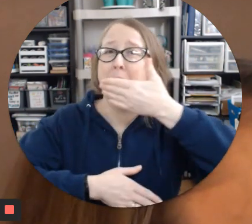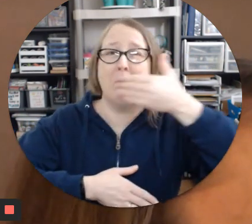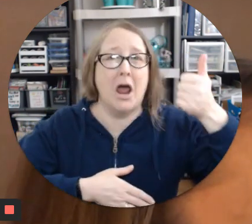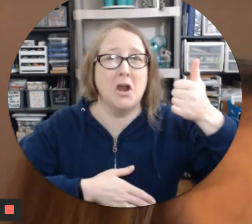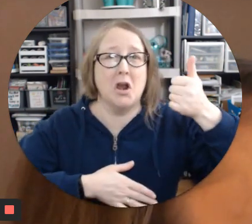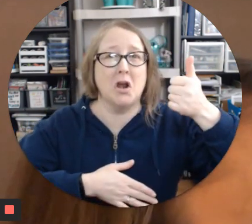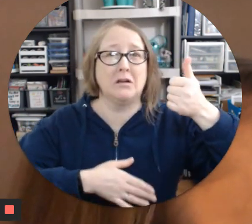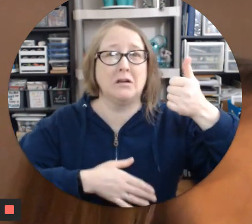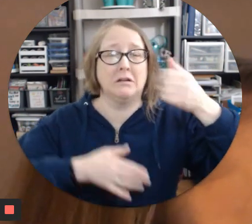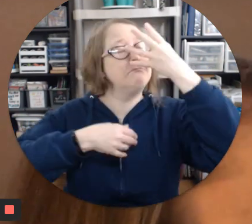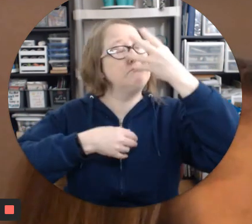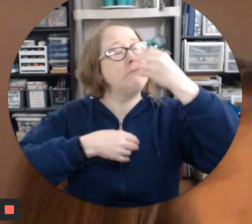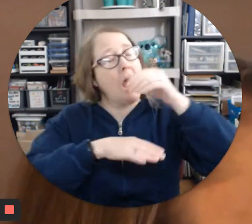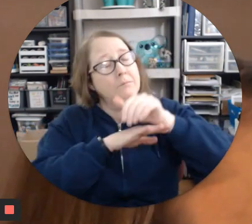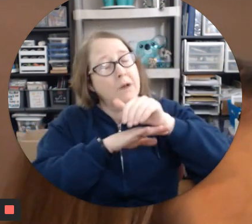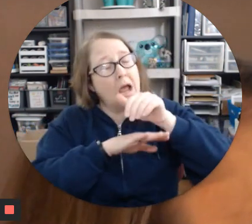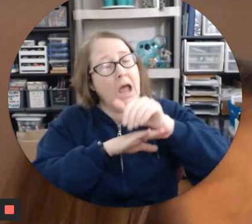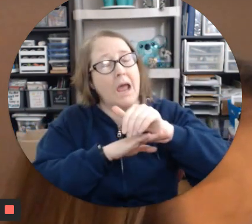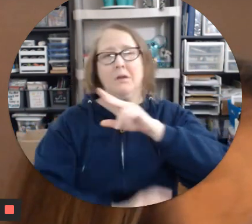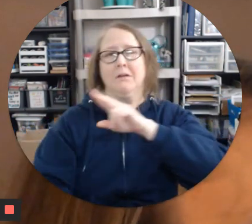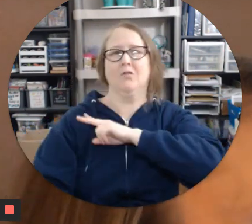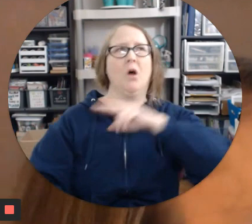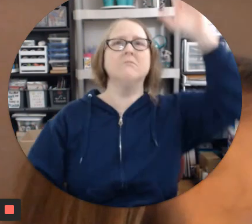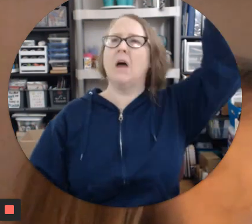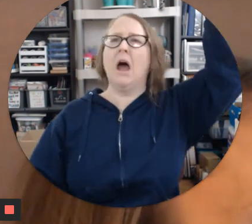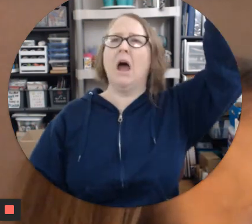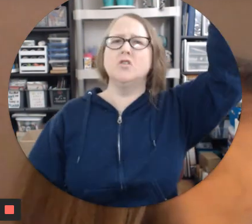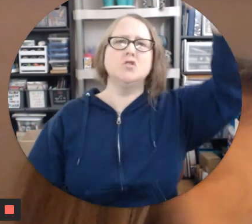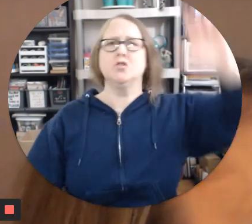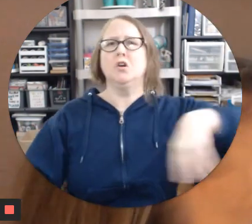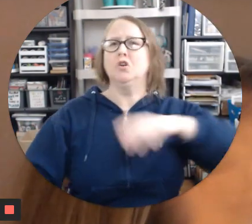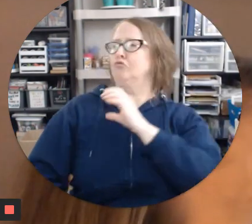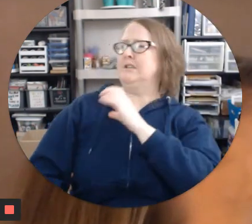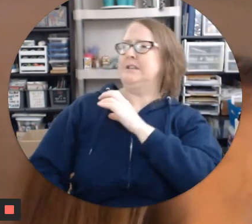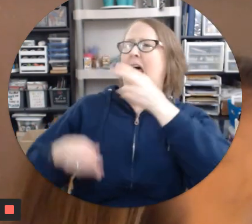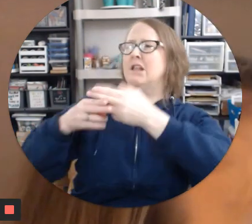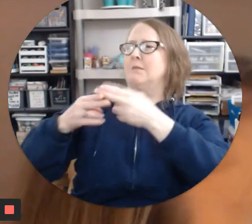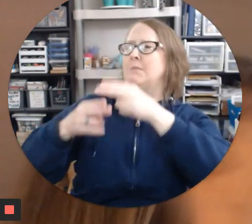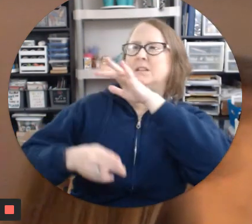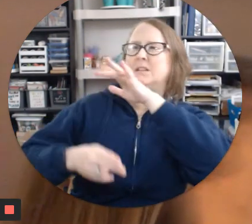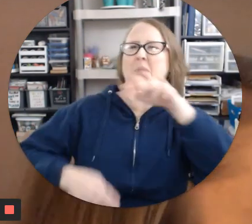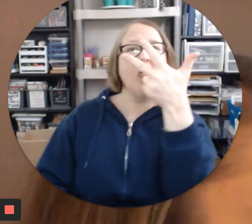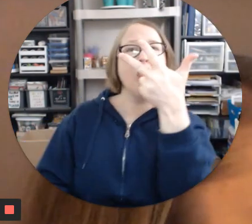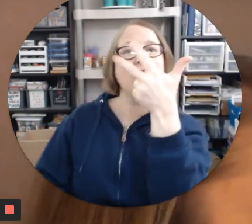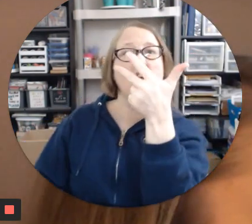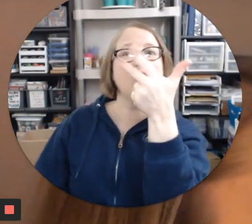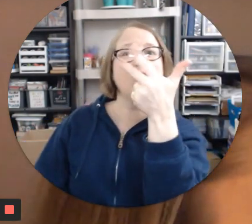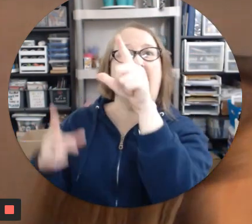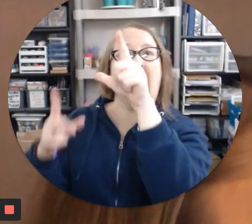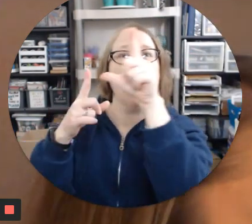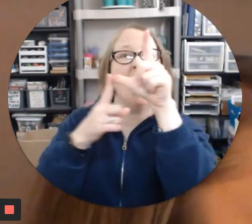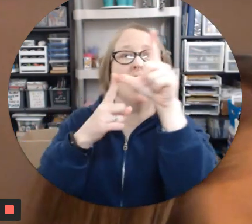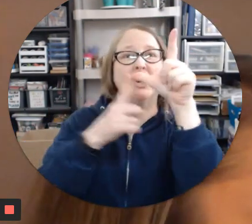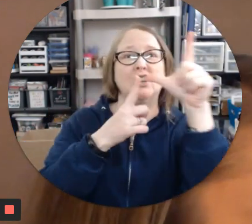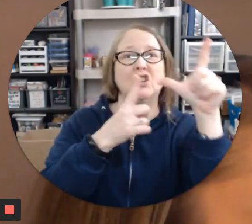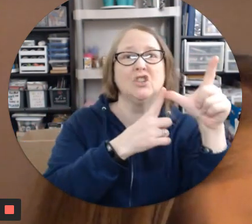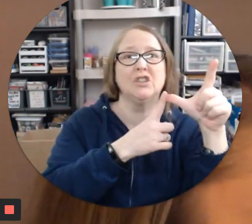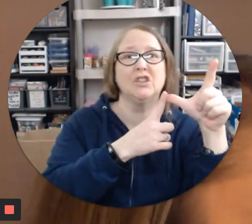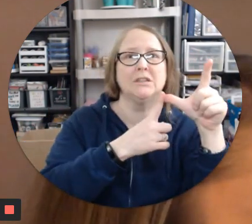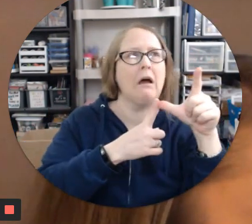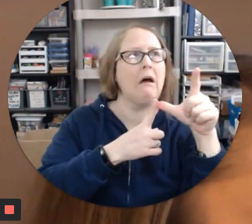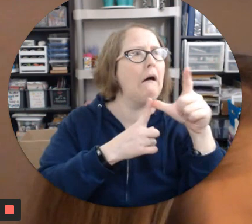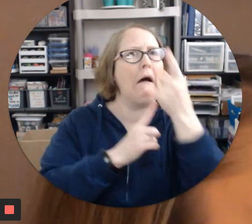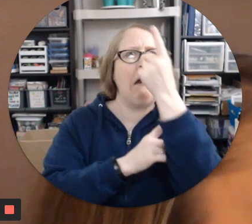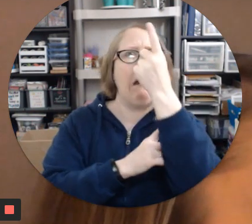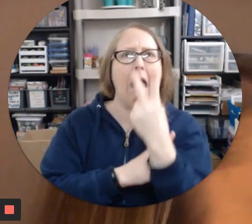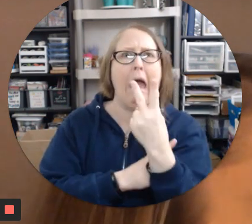raised her hand and informed Mrs. Judd that Chrysanthemum's name was spelled with 13 letters. That's exactly half as many letters